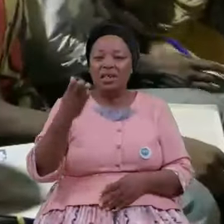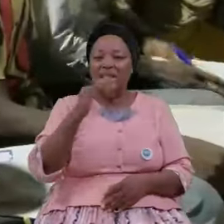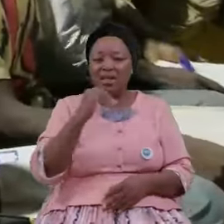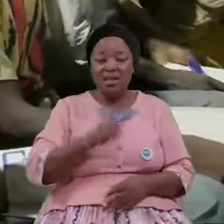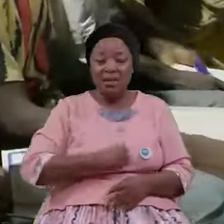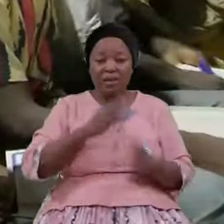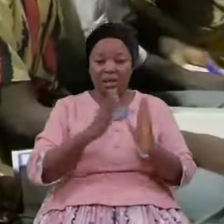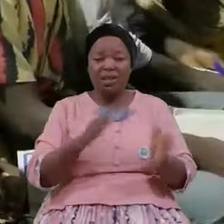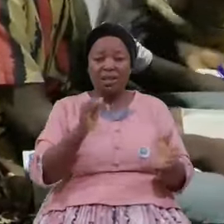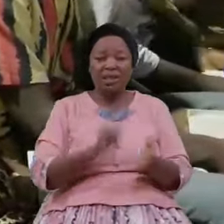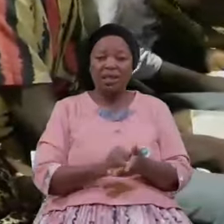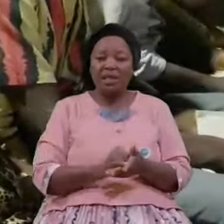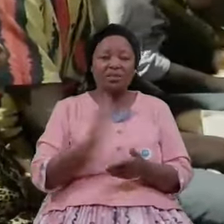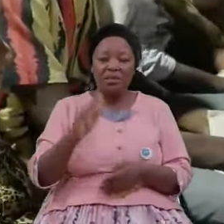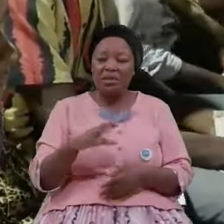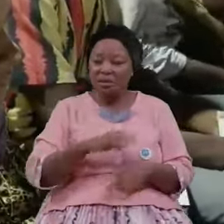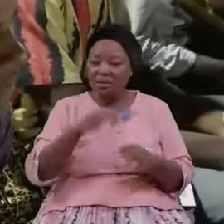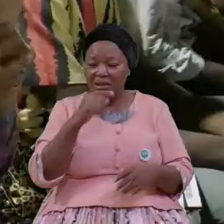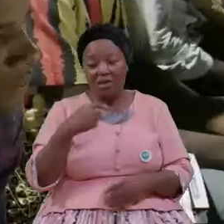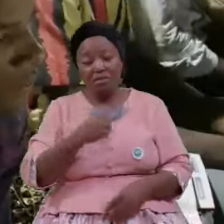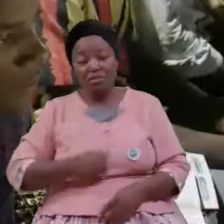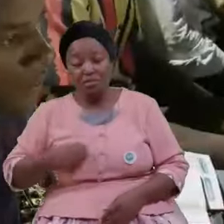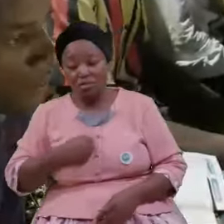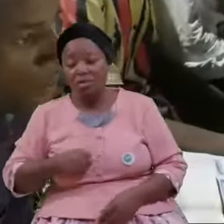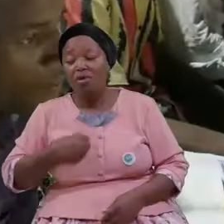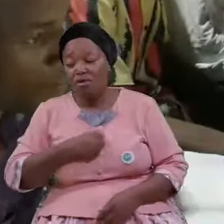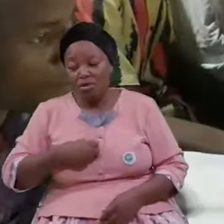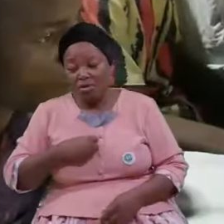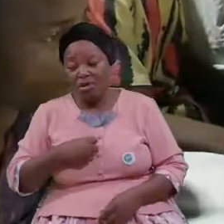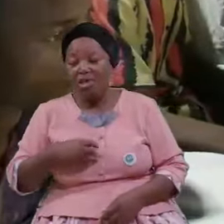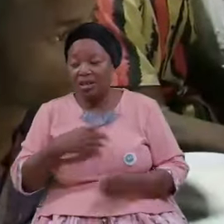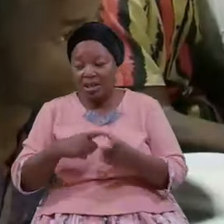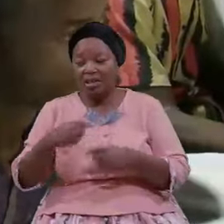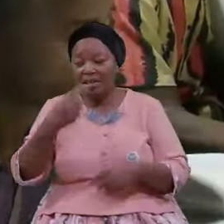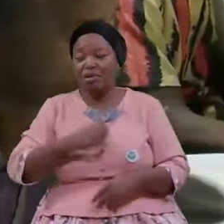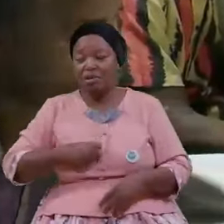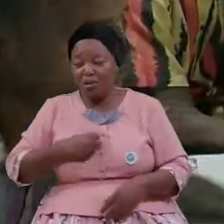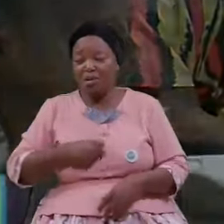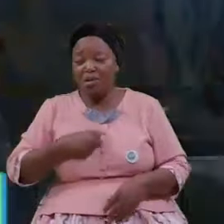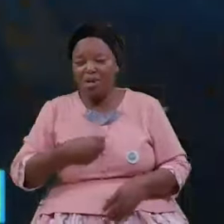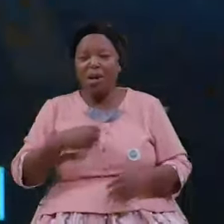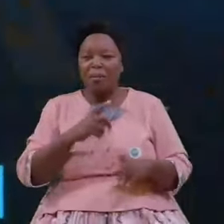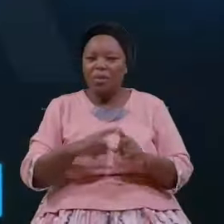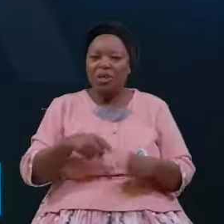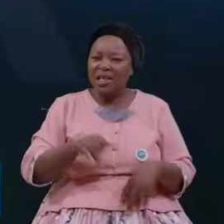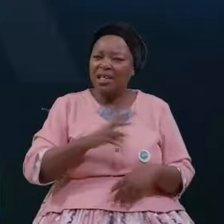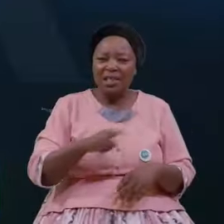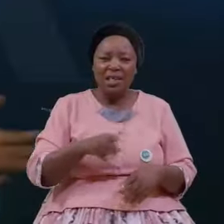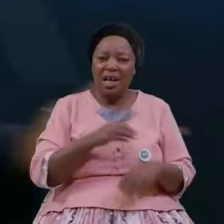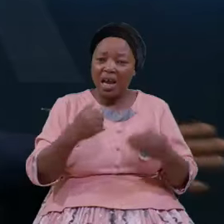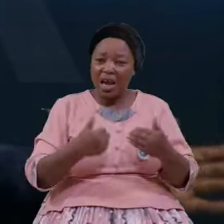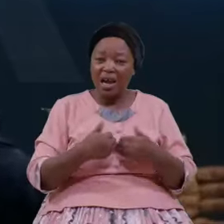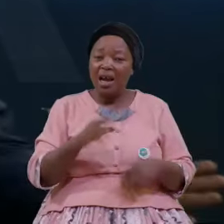sorry, sorry. And they say sorry again, but they are powerless. They cannot do anything. Somebody is